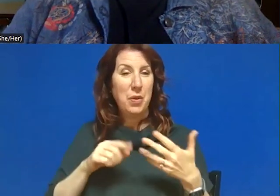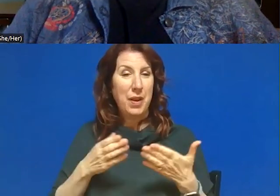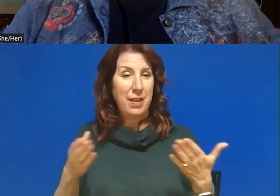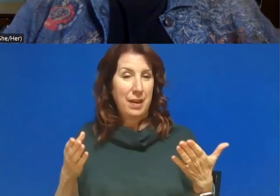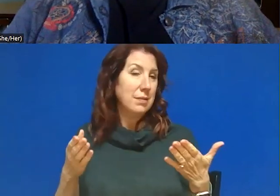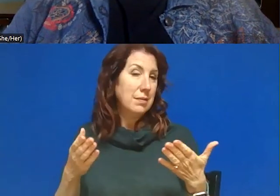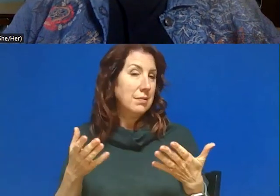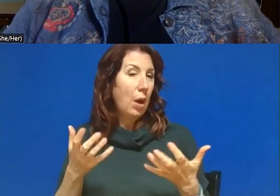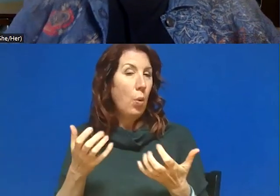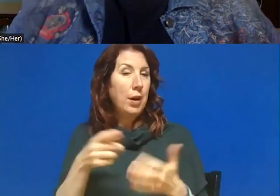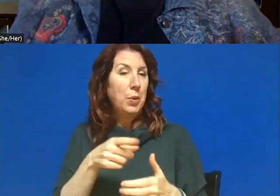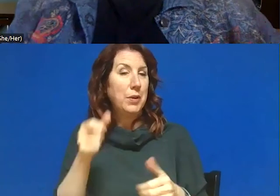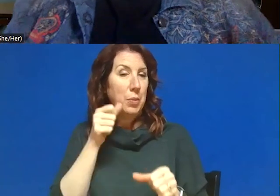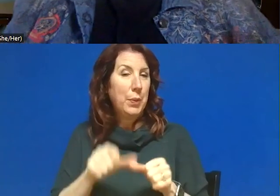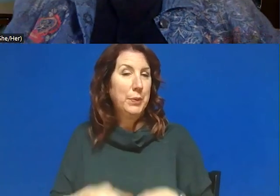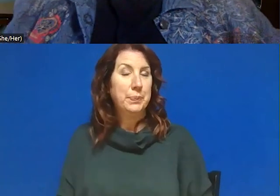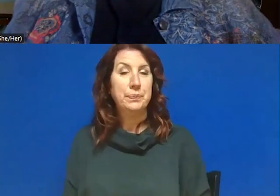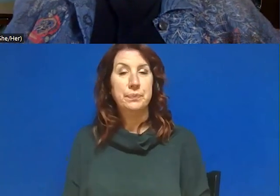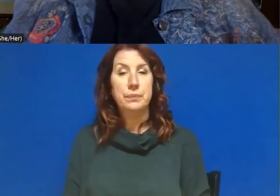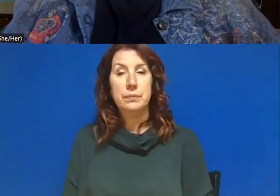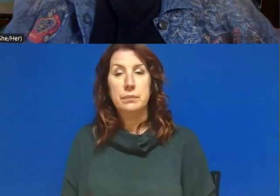this. Nice.